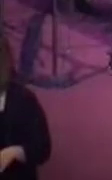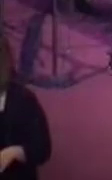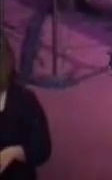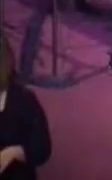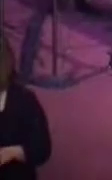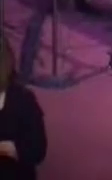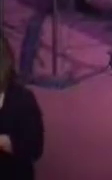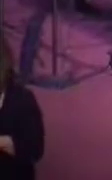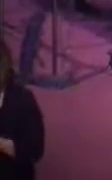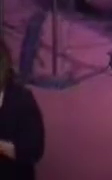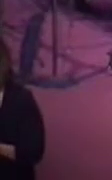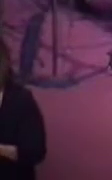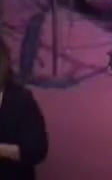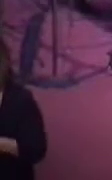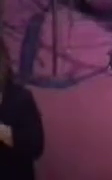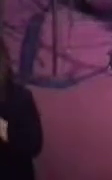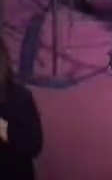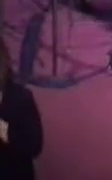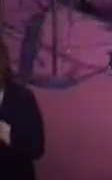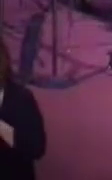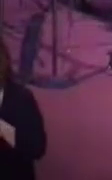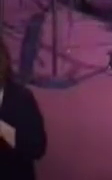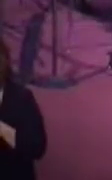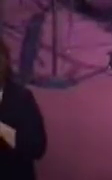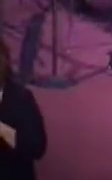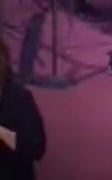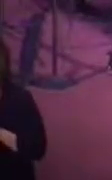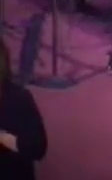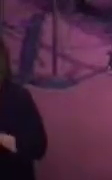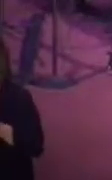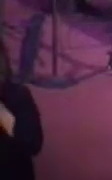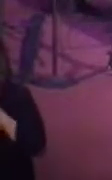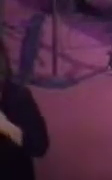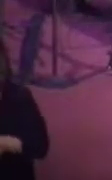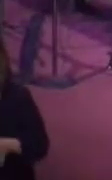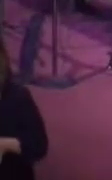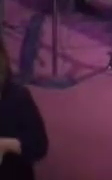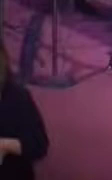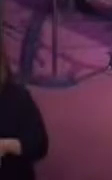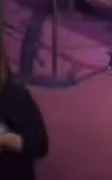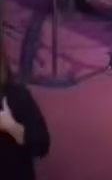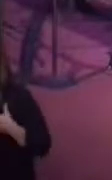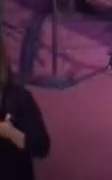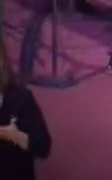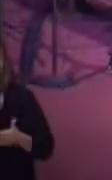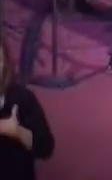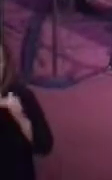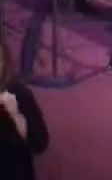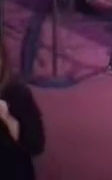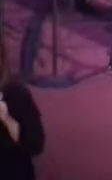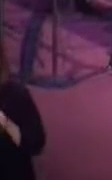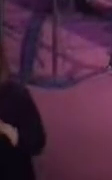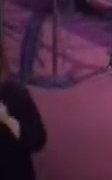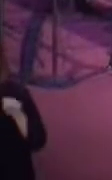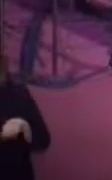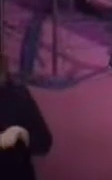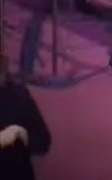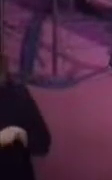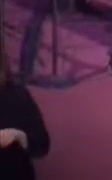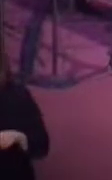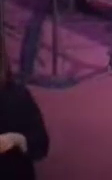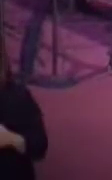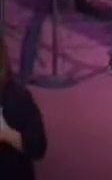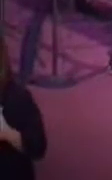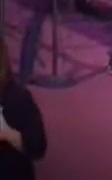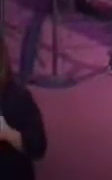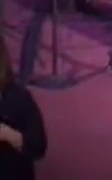to them so that the king might not suffer loss. You see, they had a checks and balances system. When you appoint one person that has complete power,